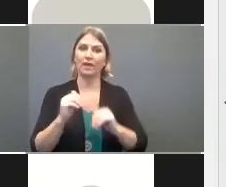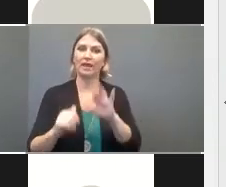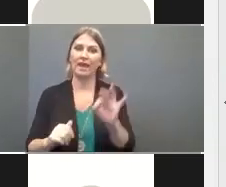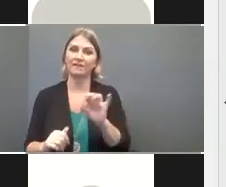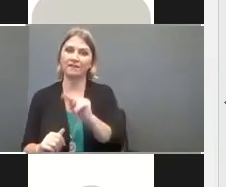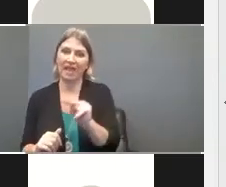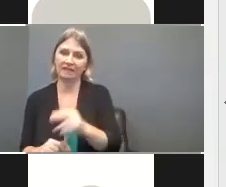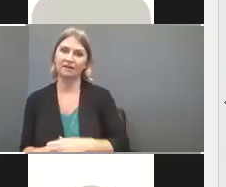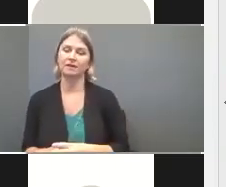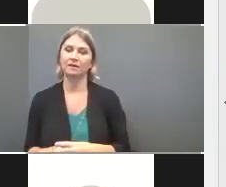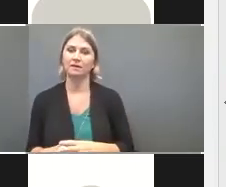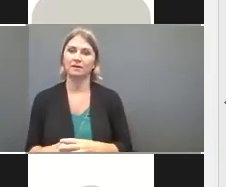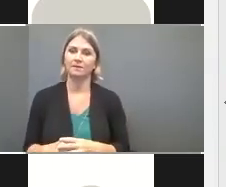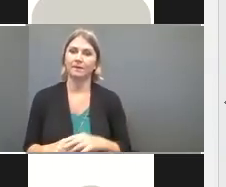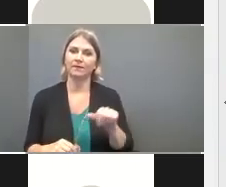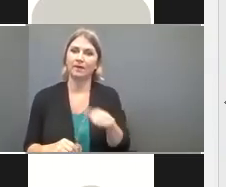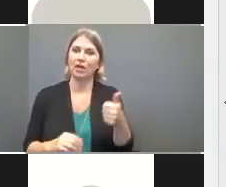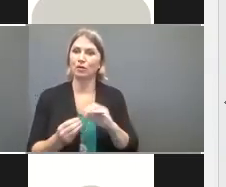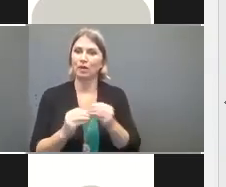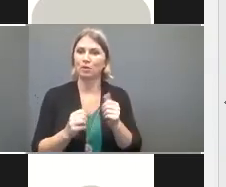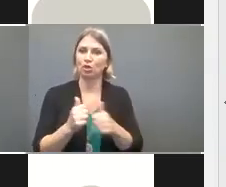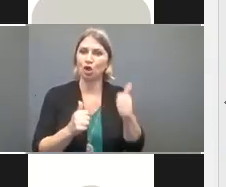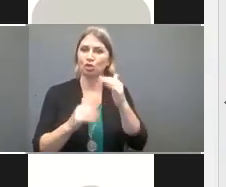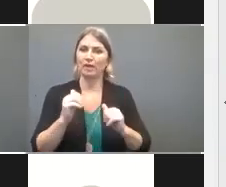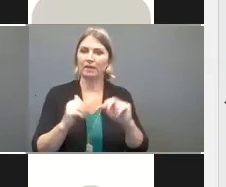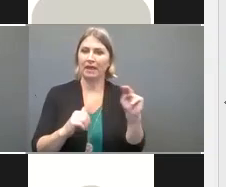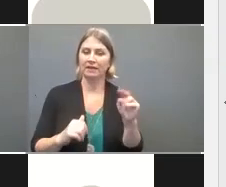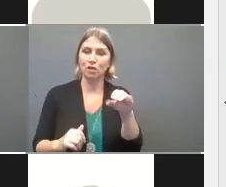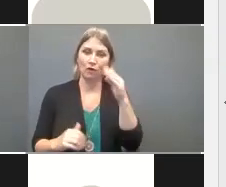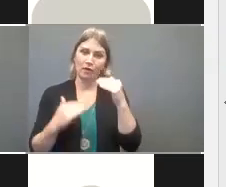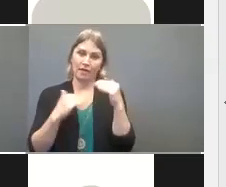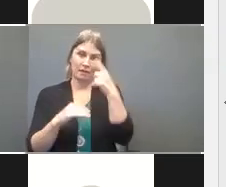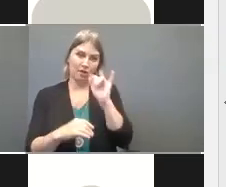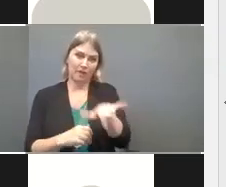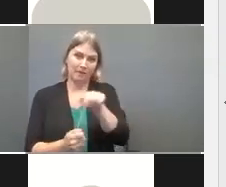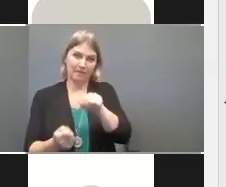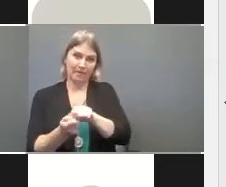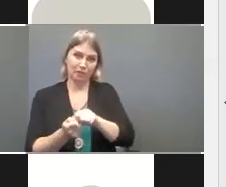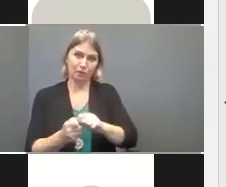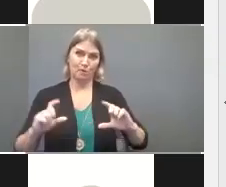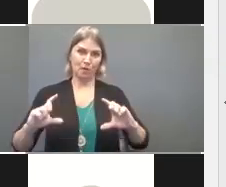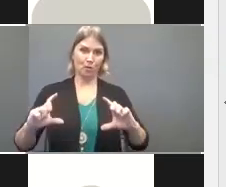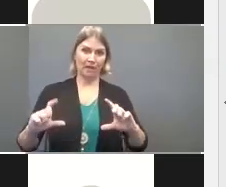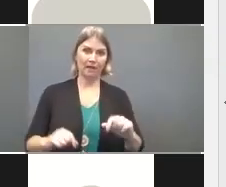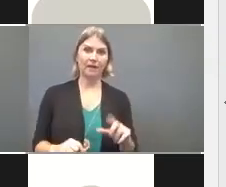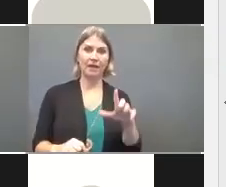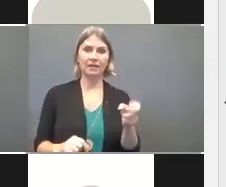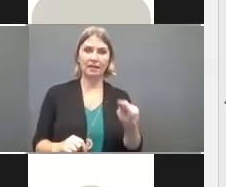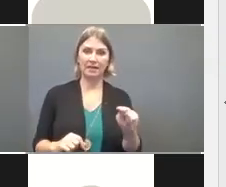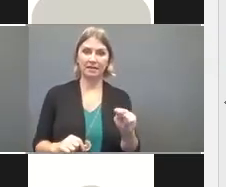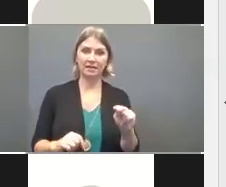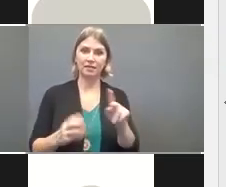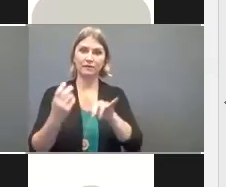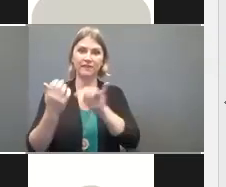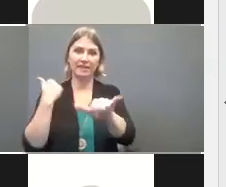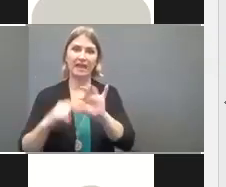n larger than n0. So the limit for this particular big omega is limit n tends to infinity, f of